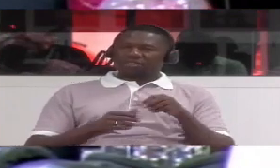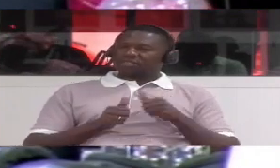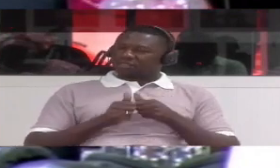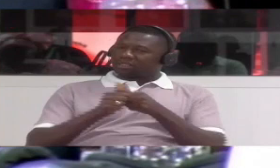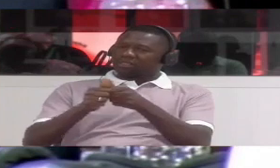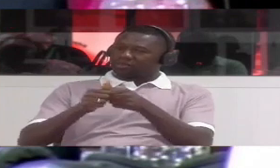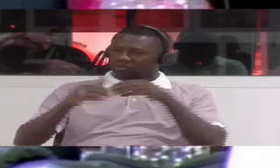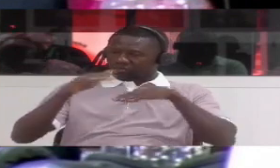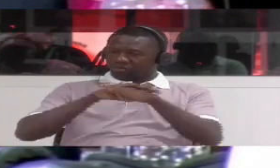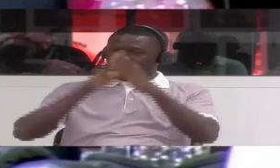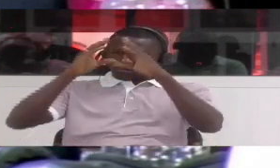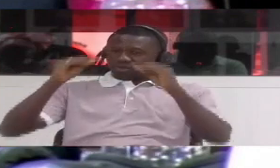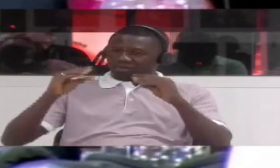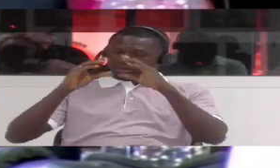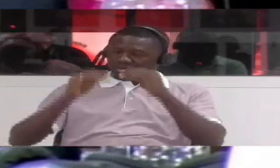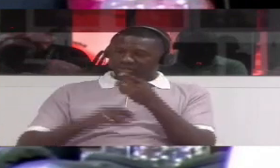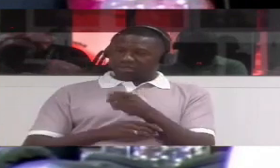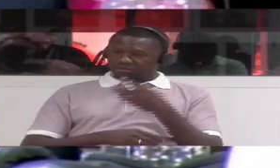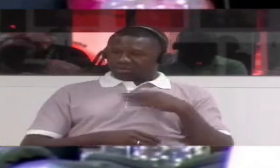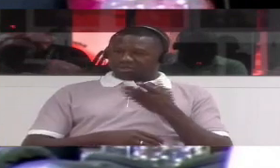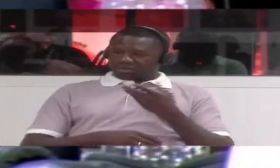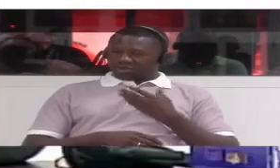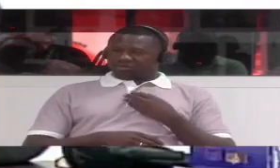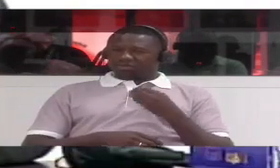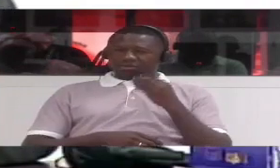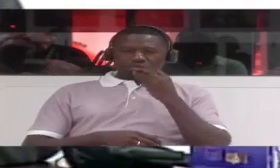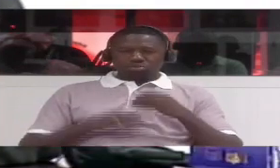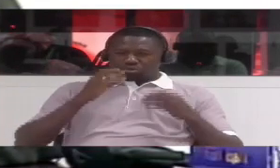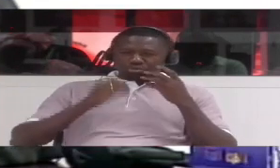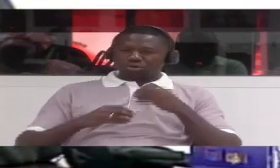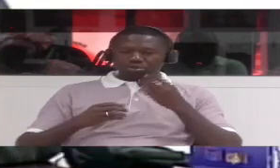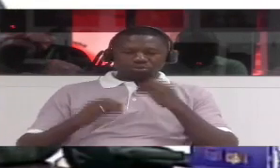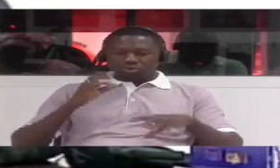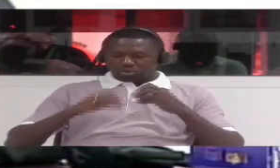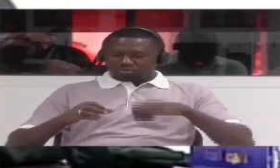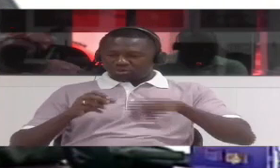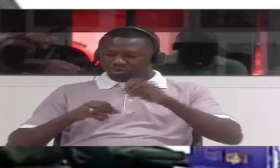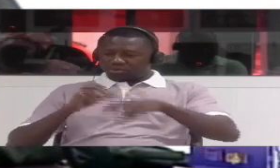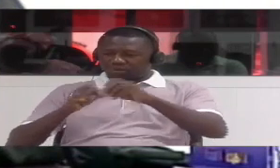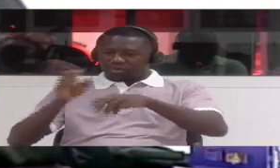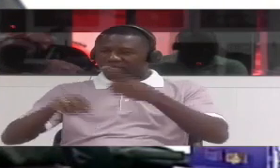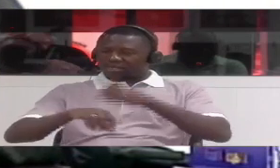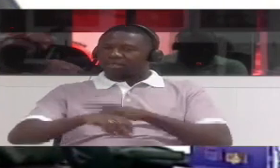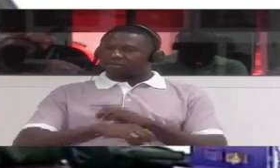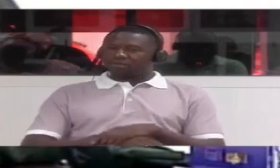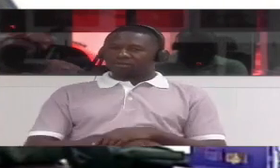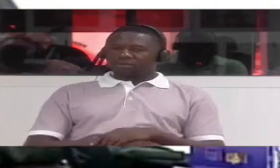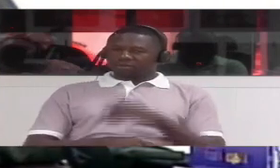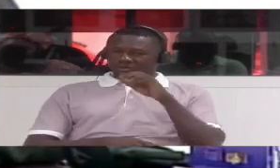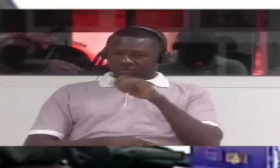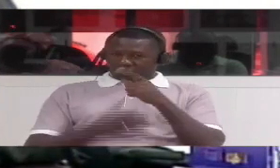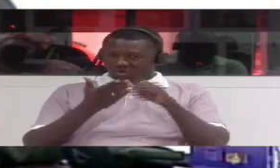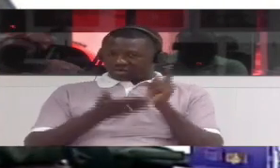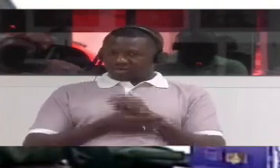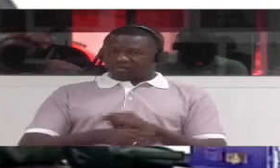You must have been dripping with blood at the time, is that correct? Yes, and I remember one civilian, mostly a civilian staff of